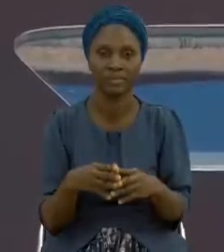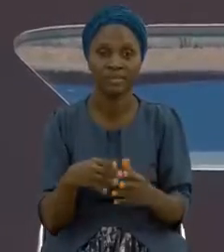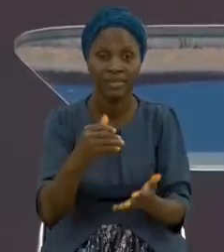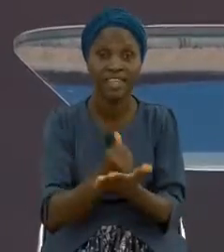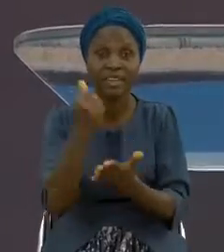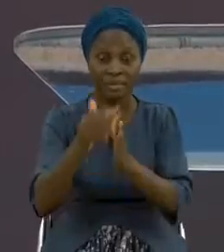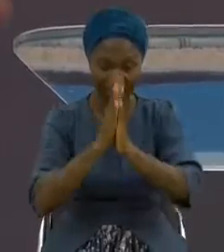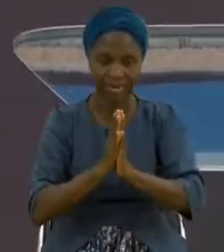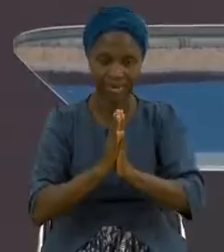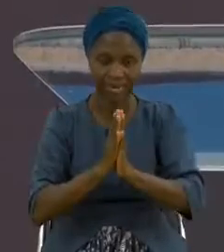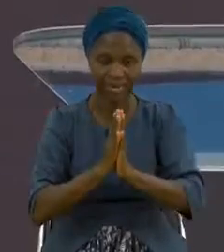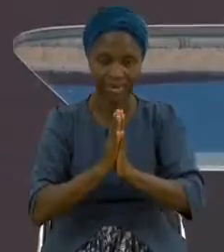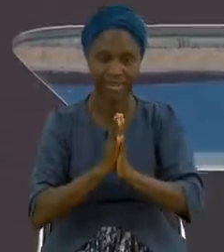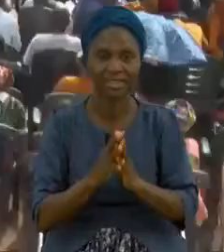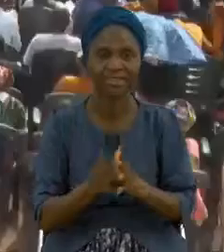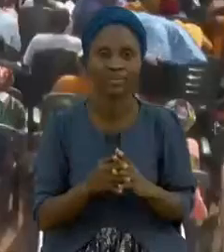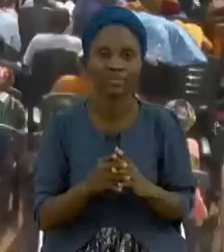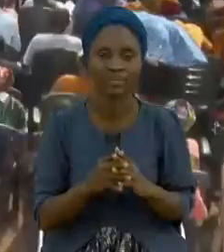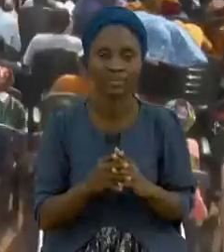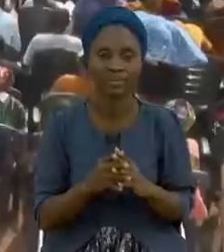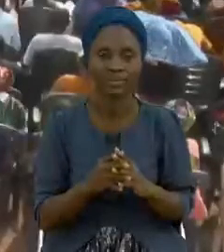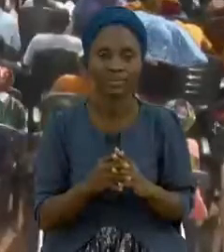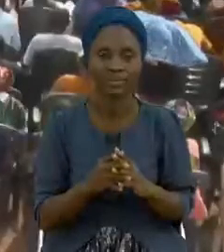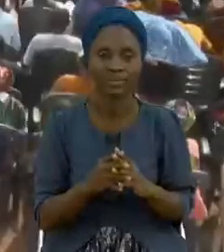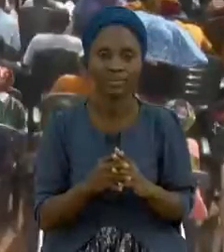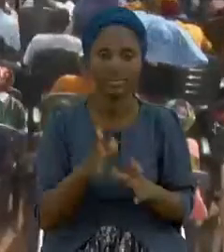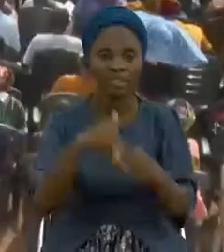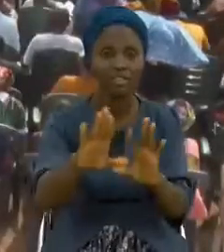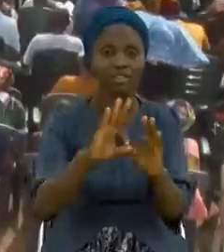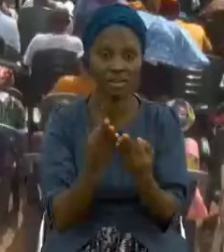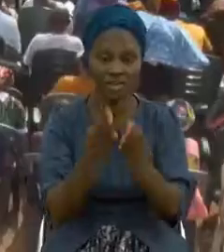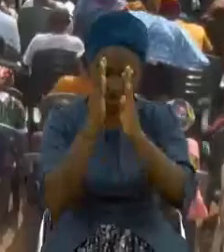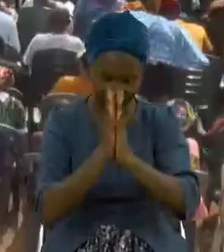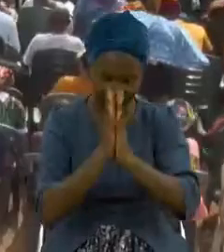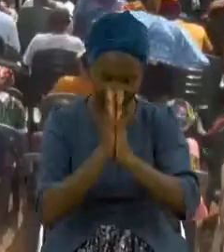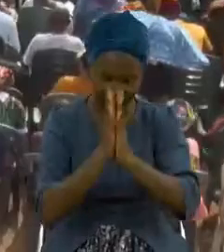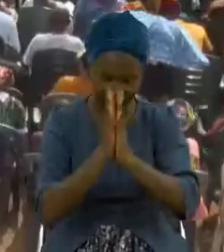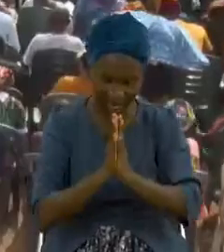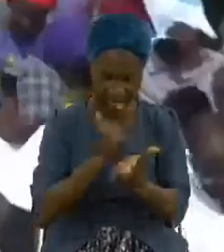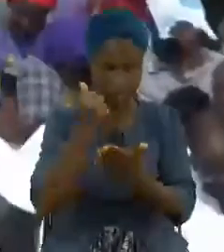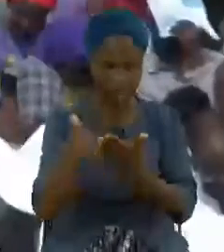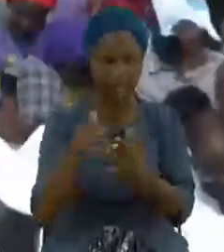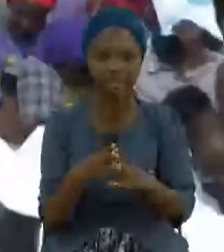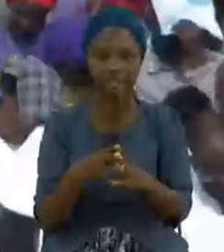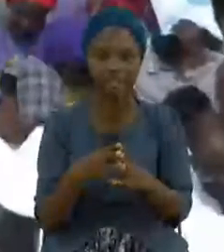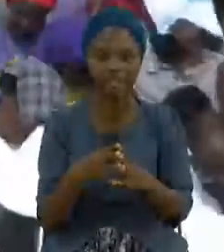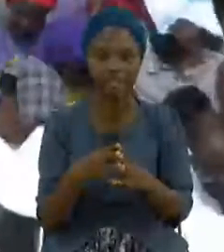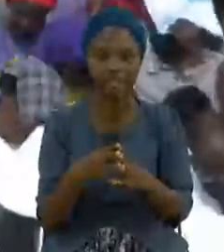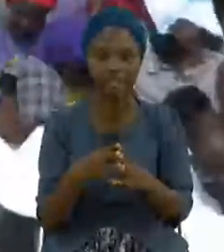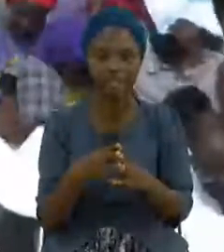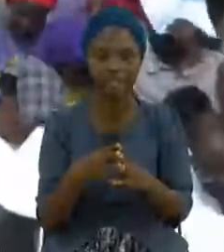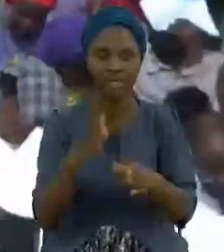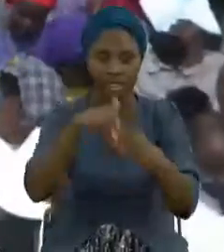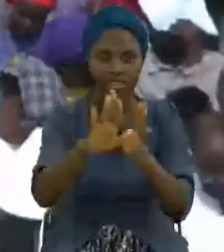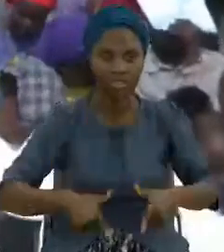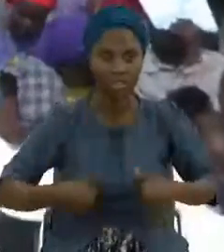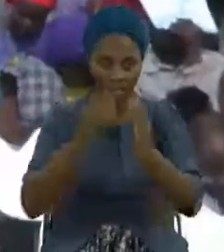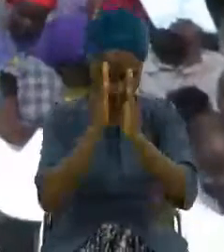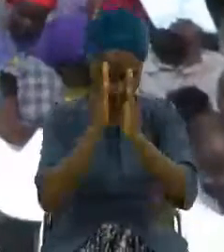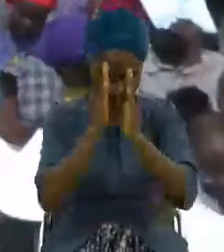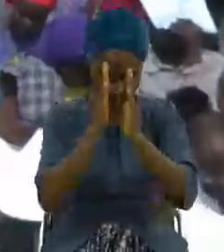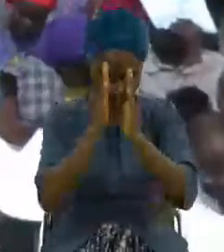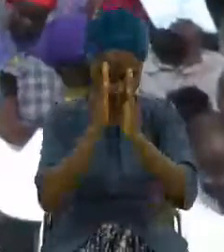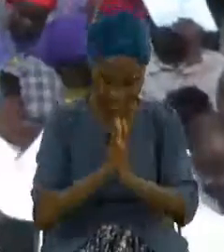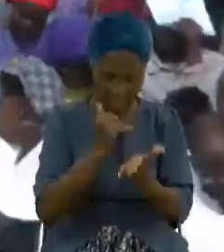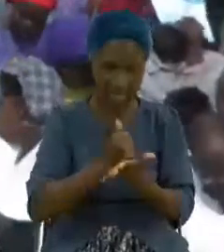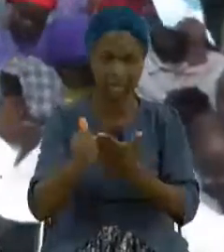In your family, amen. In your life, amen. Look at what